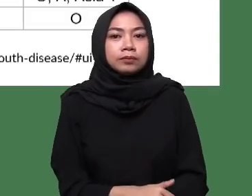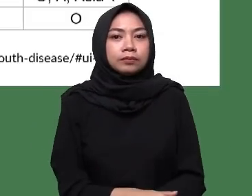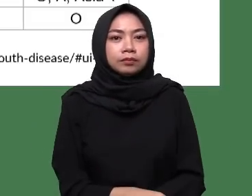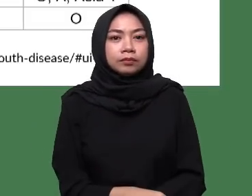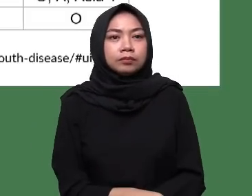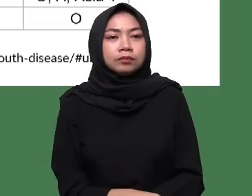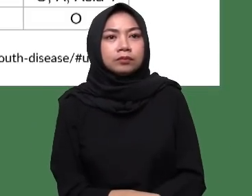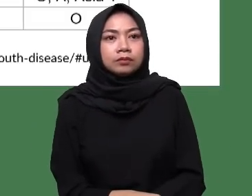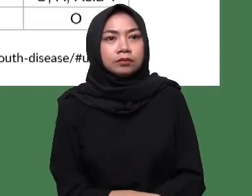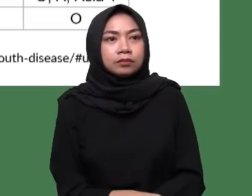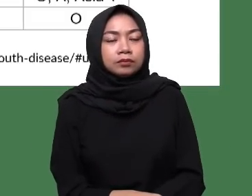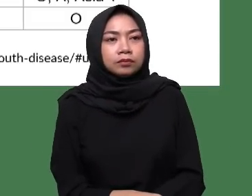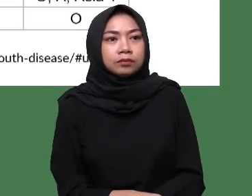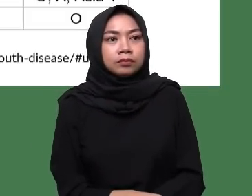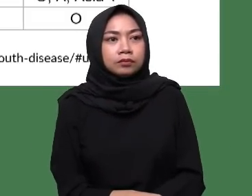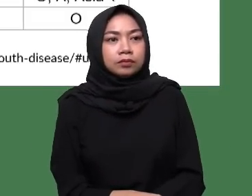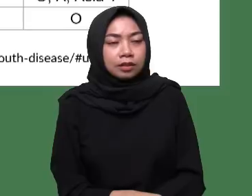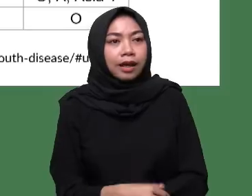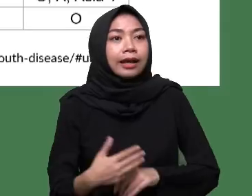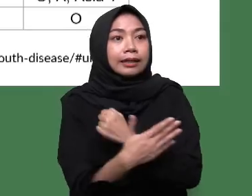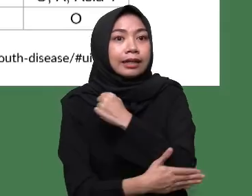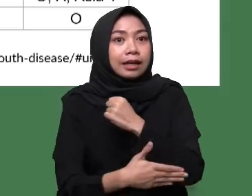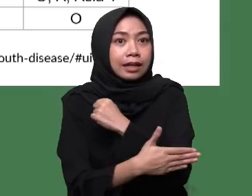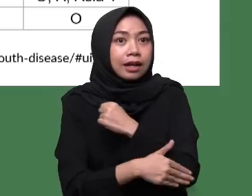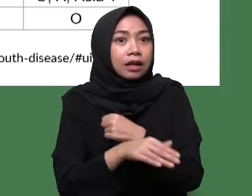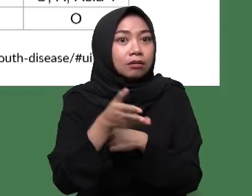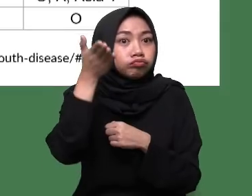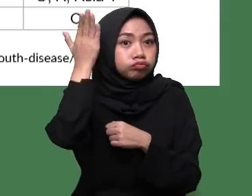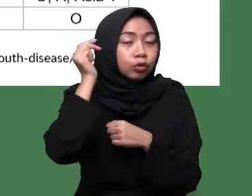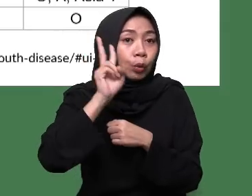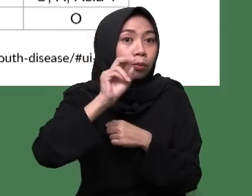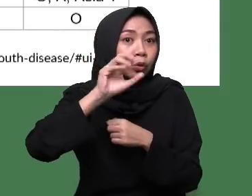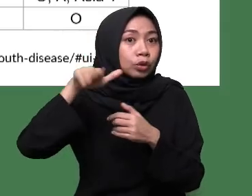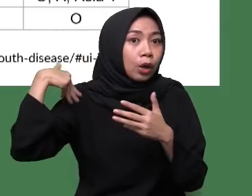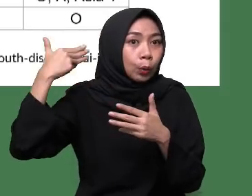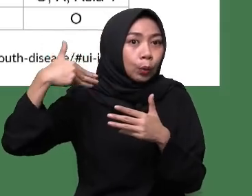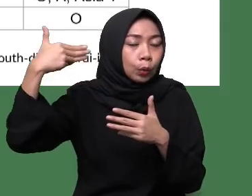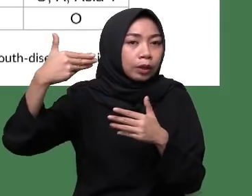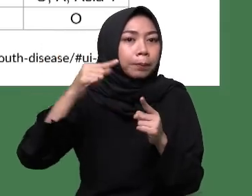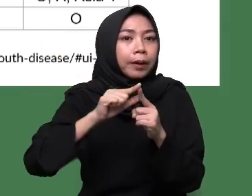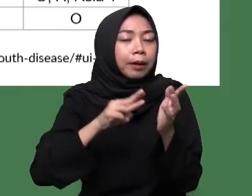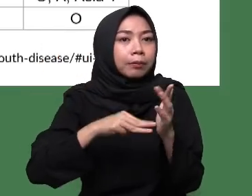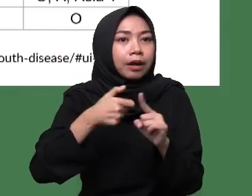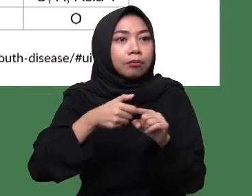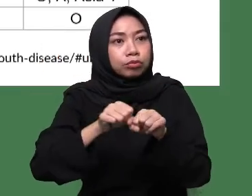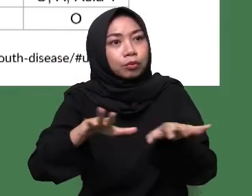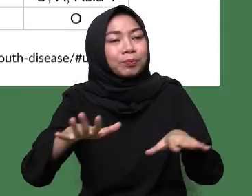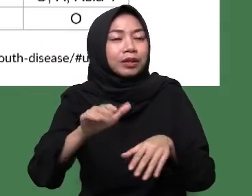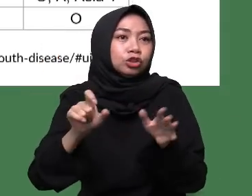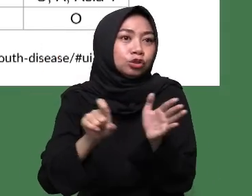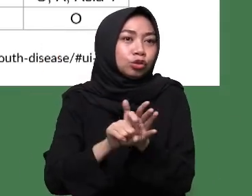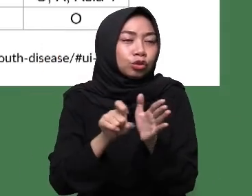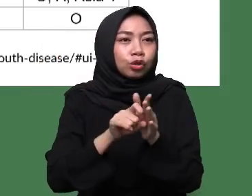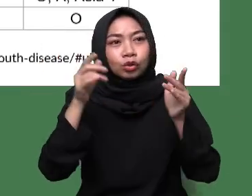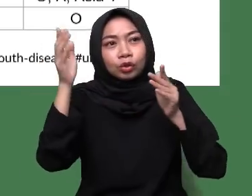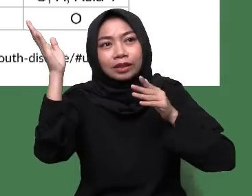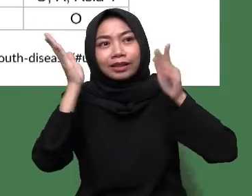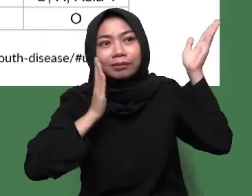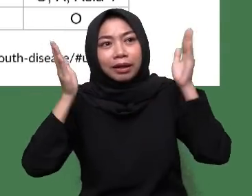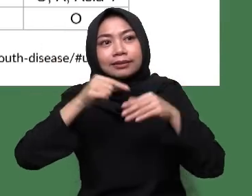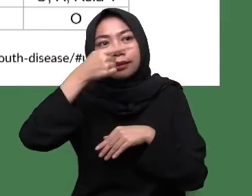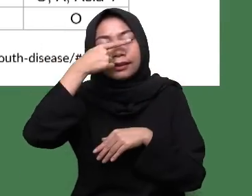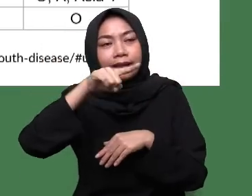several countries have experienced FMD outbreaks in the past two decades, for example, Malaysia, Thailand, China, India,